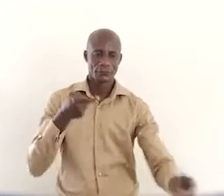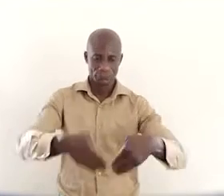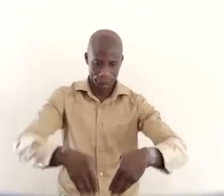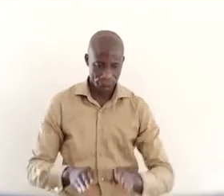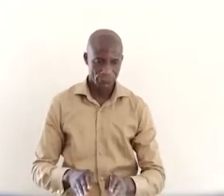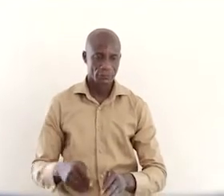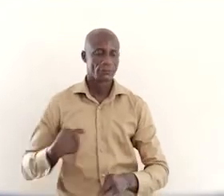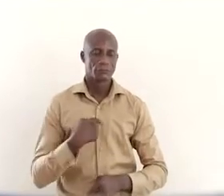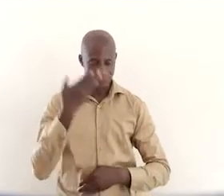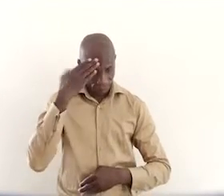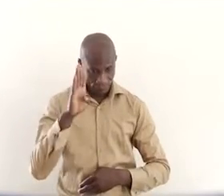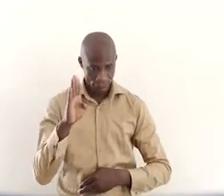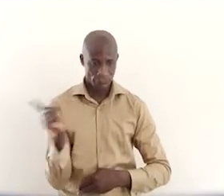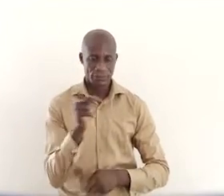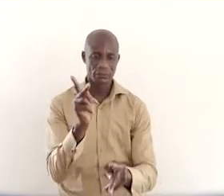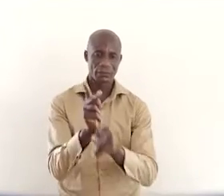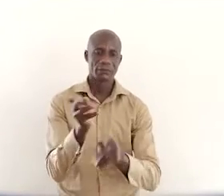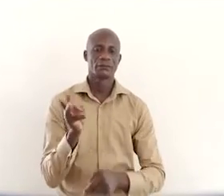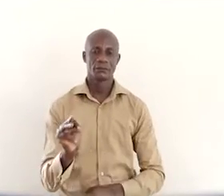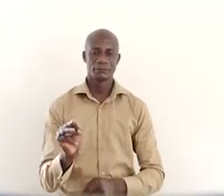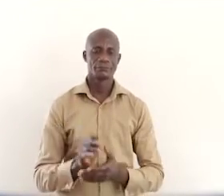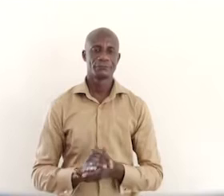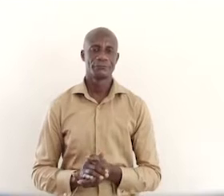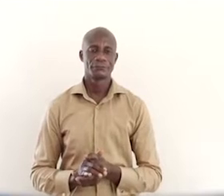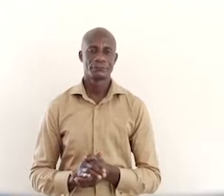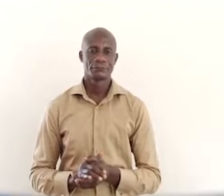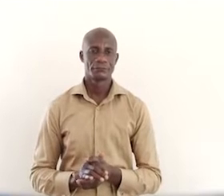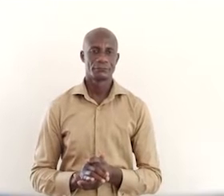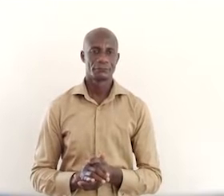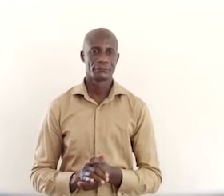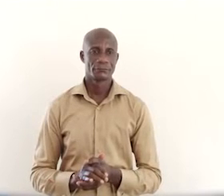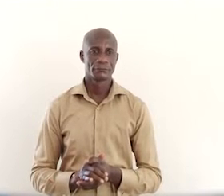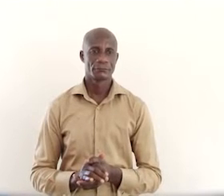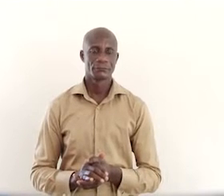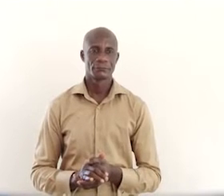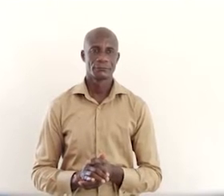tomb, and we do not know where they have laid him."